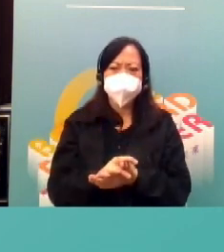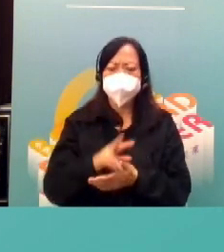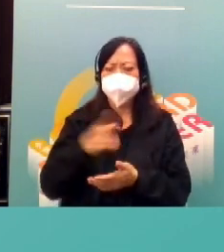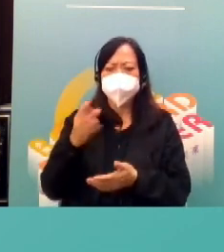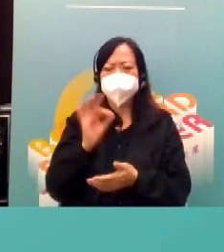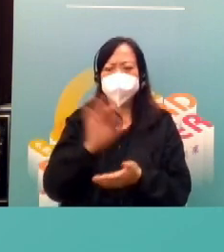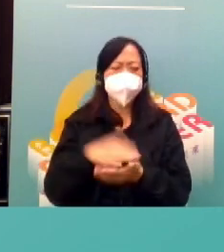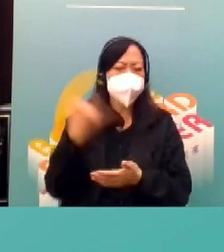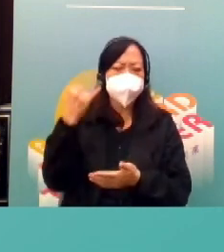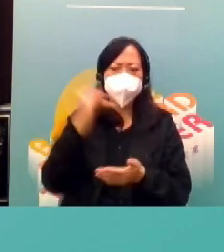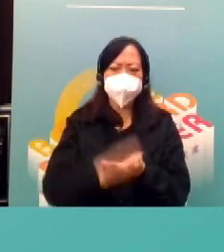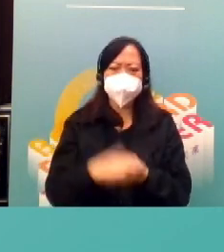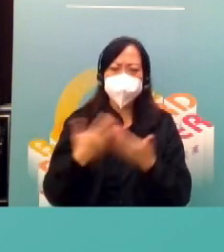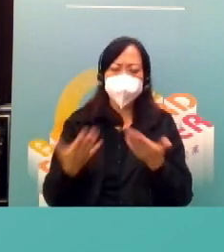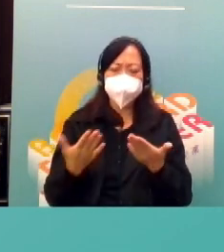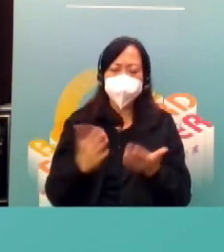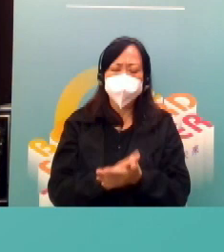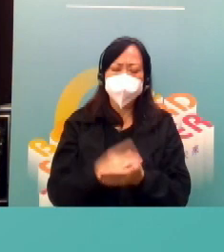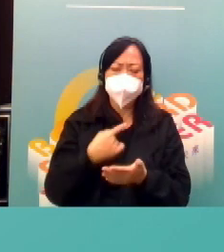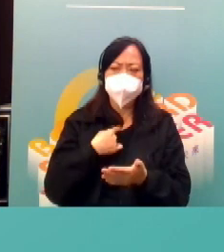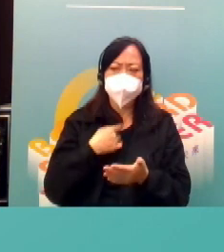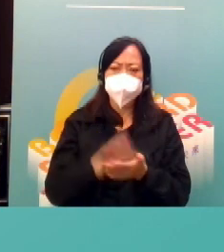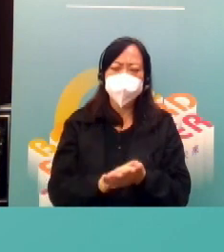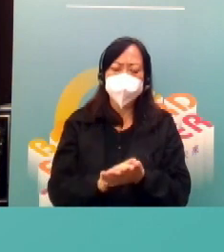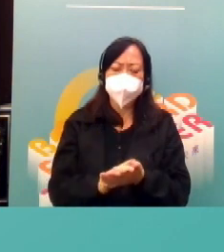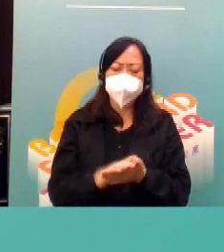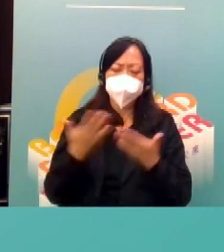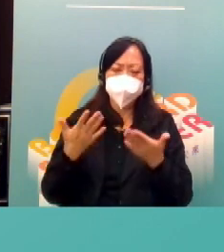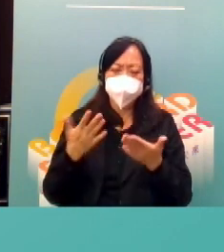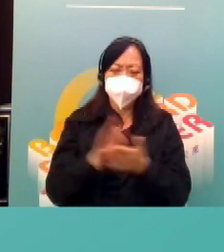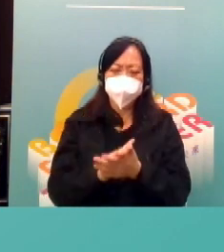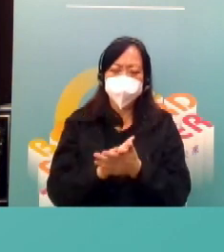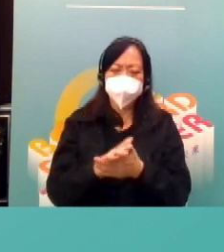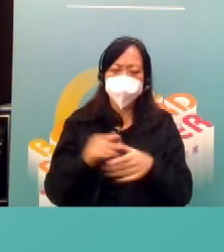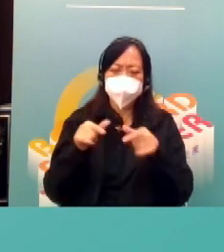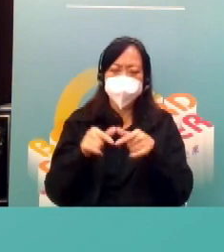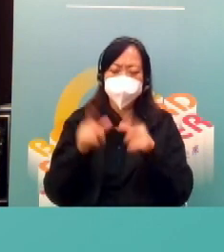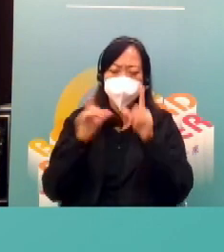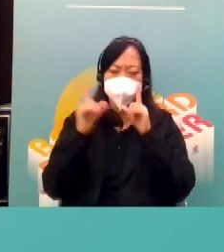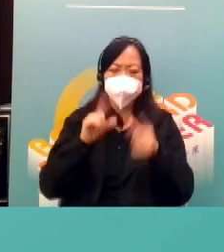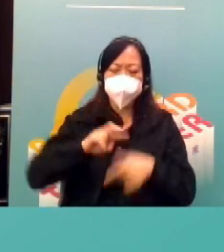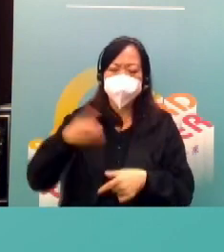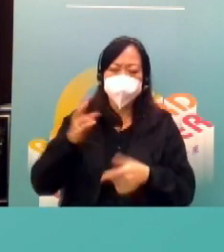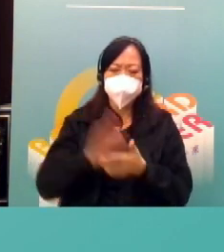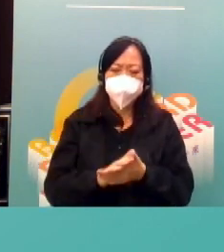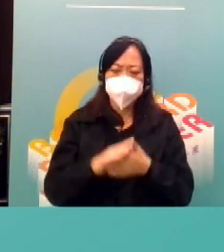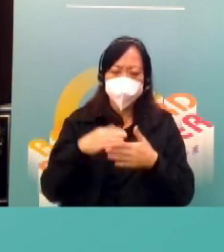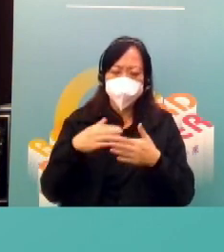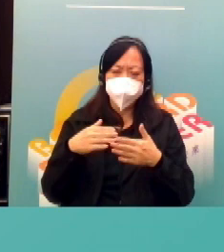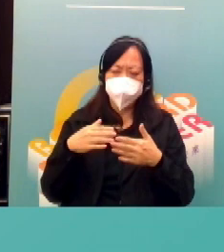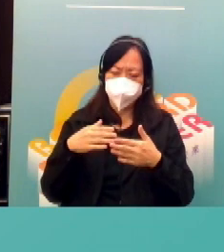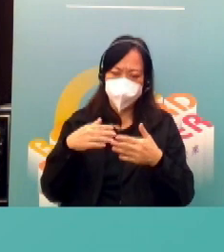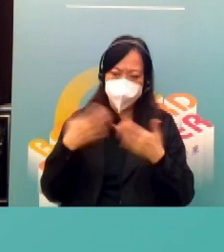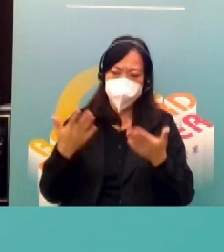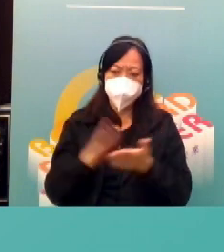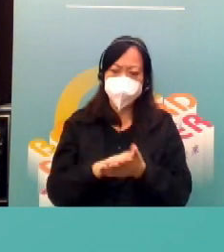in the mindset of the commissioners, and sometimes the benefit that they're generating is actually felt by other parts of the economy